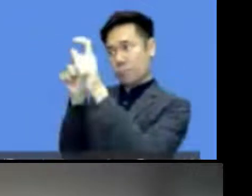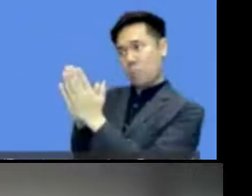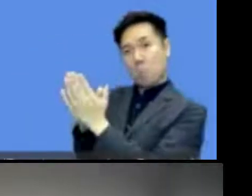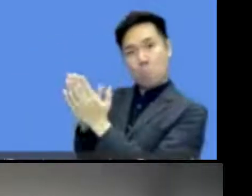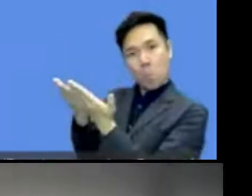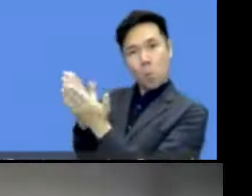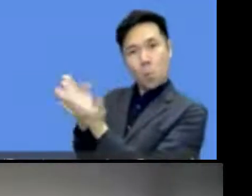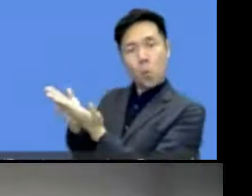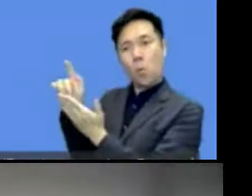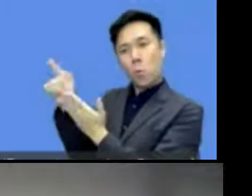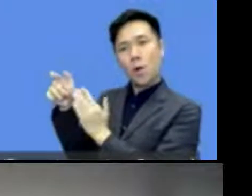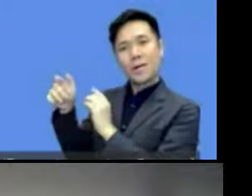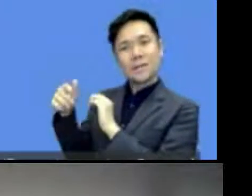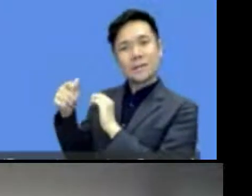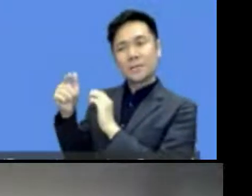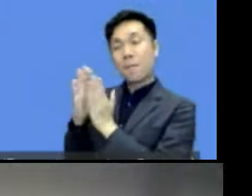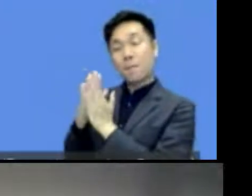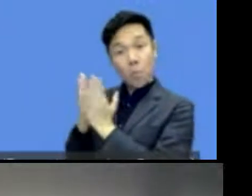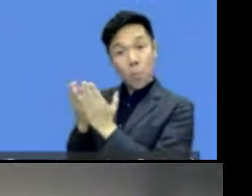so-called electronic publishing.